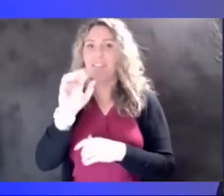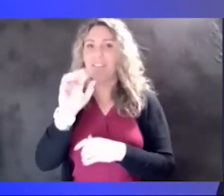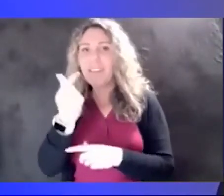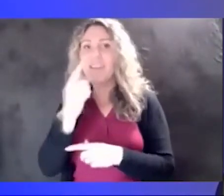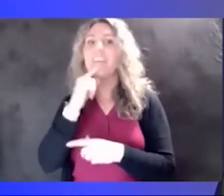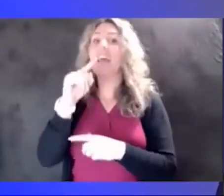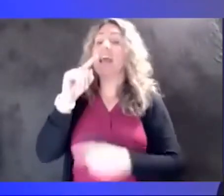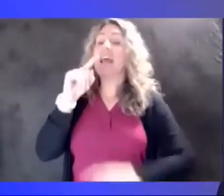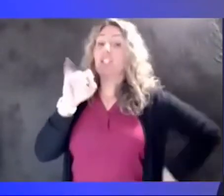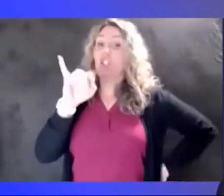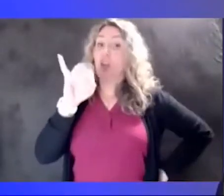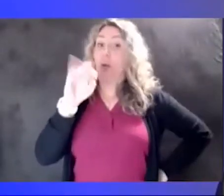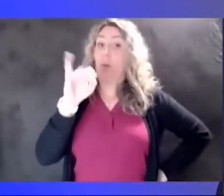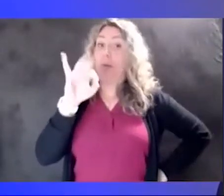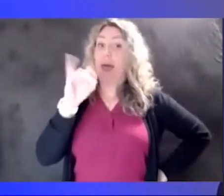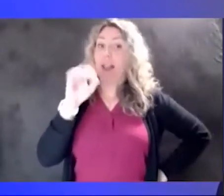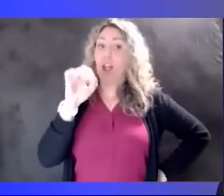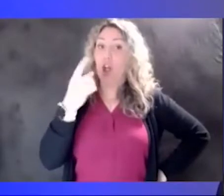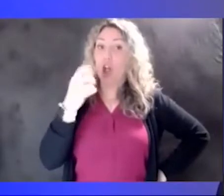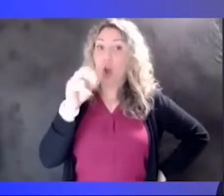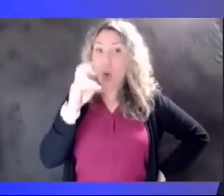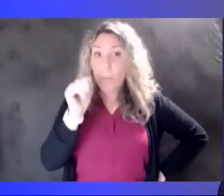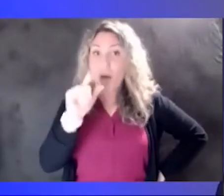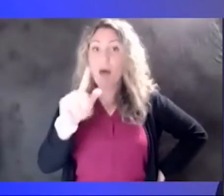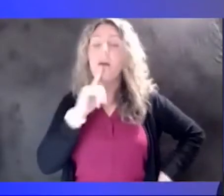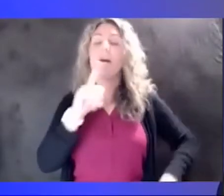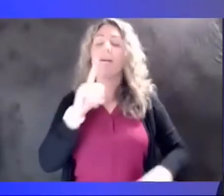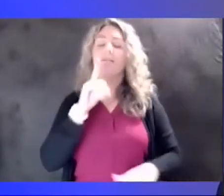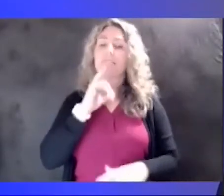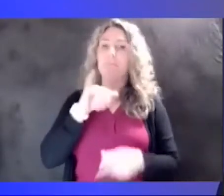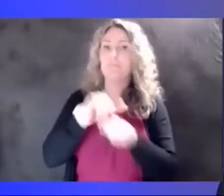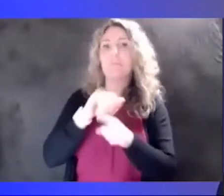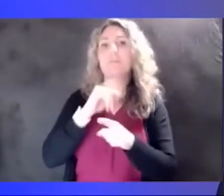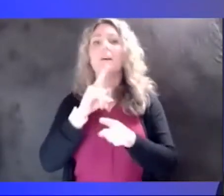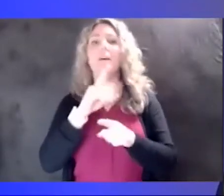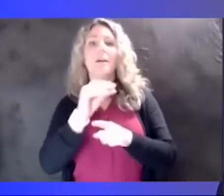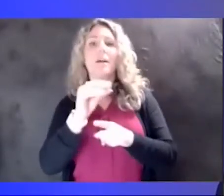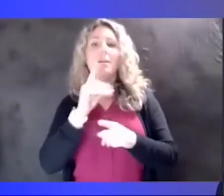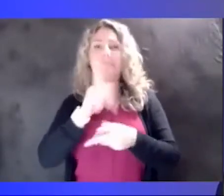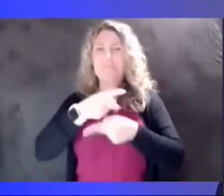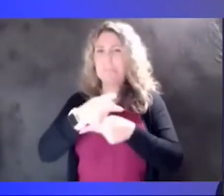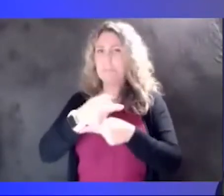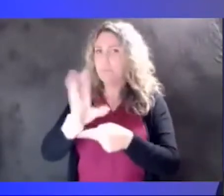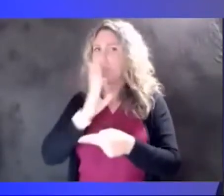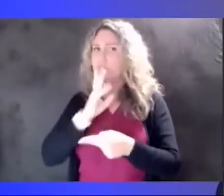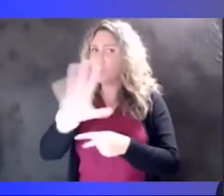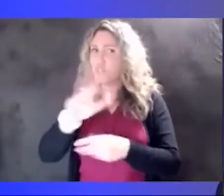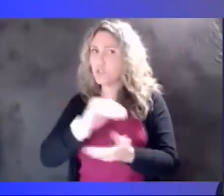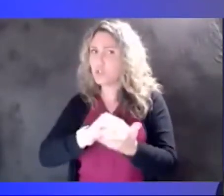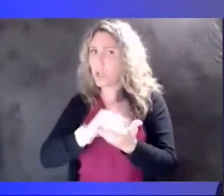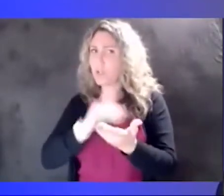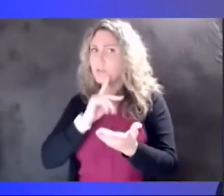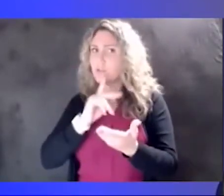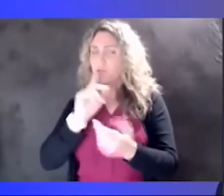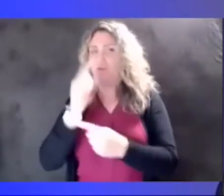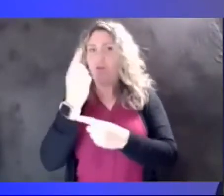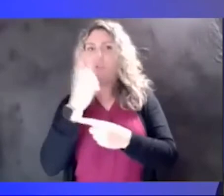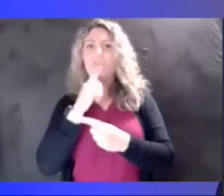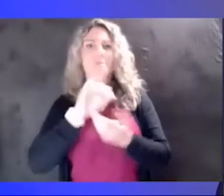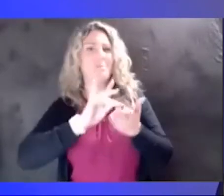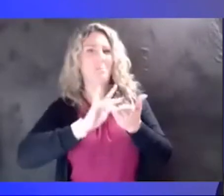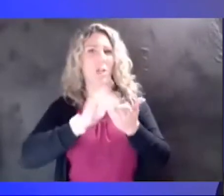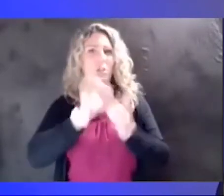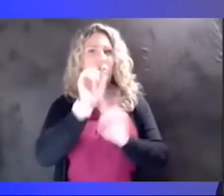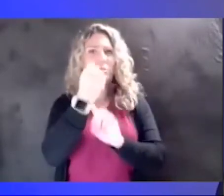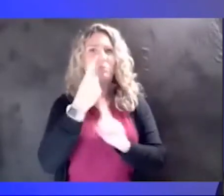say. But again, I would caution you, please talk to your doctor first, because there certainly are some medical conditions or medications